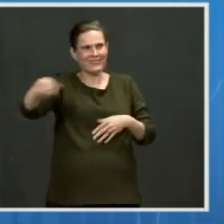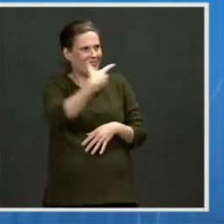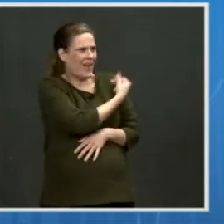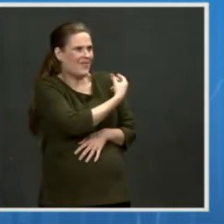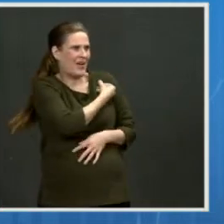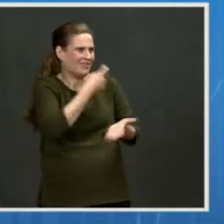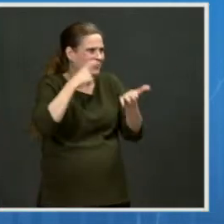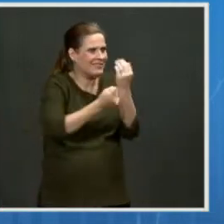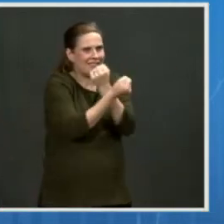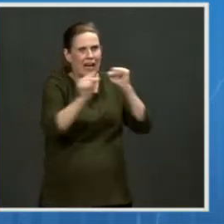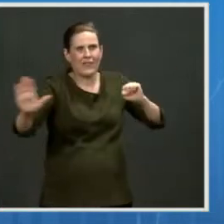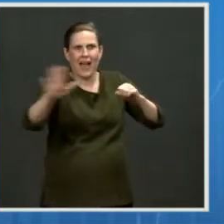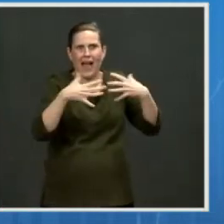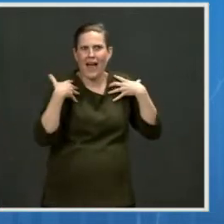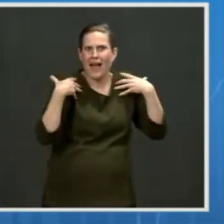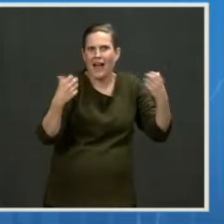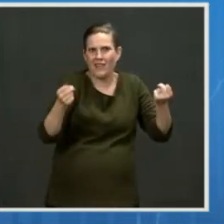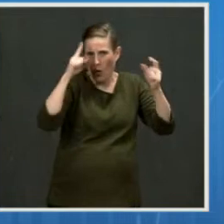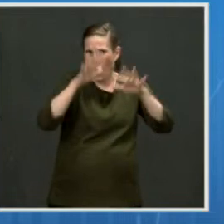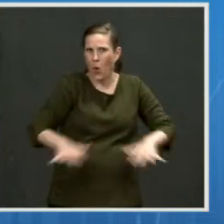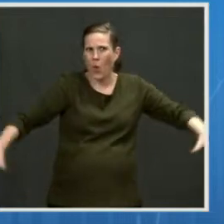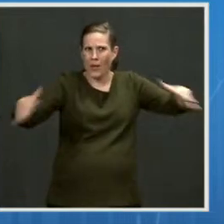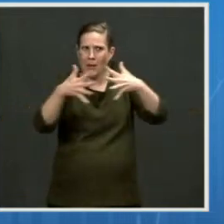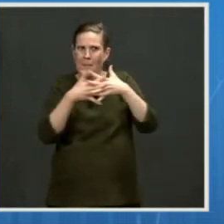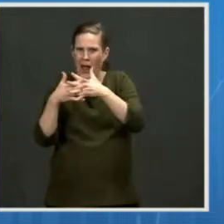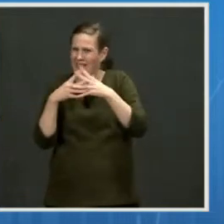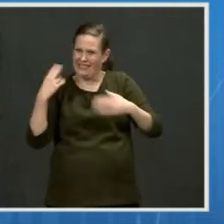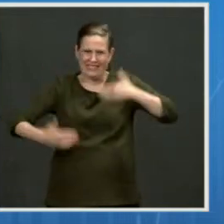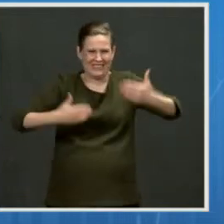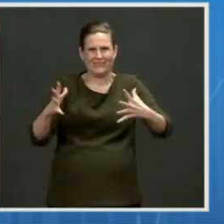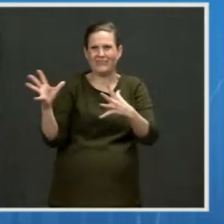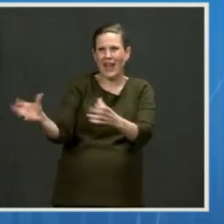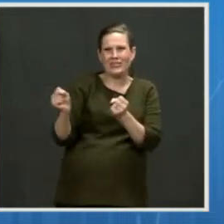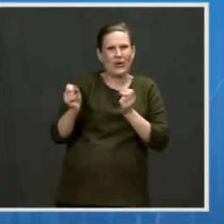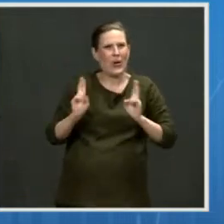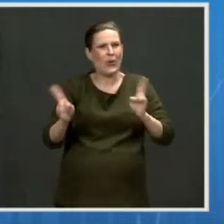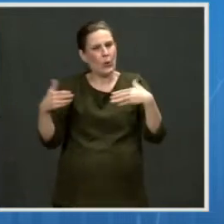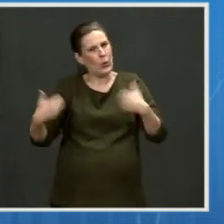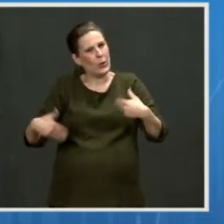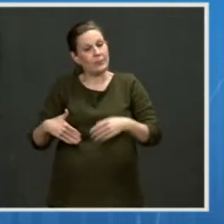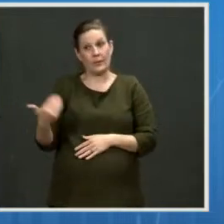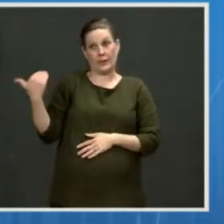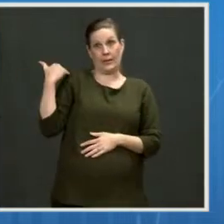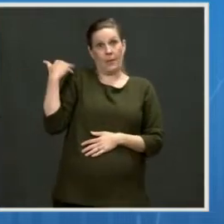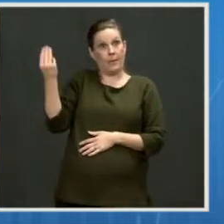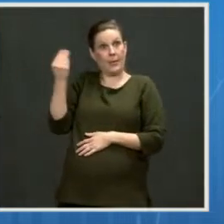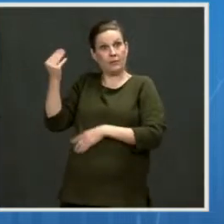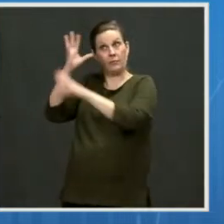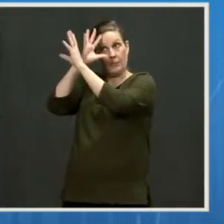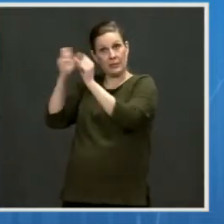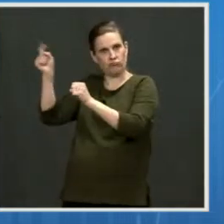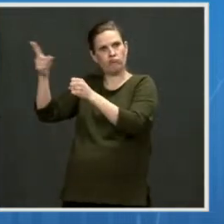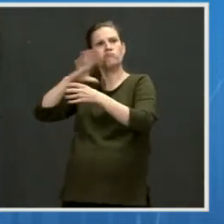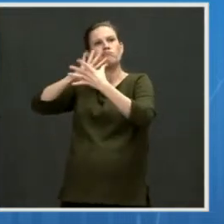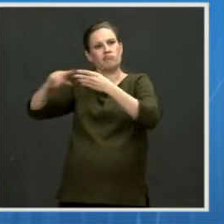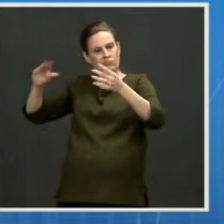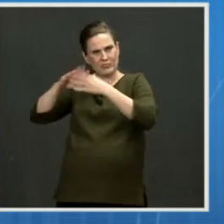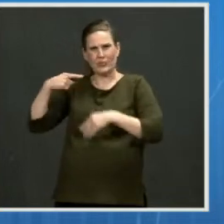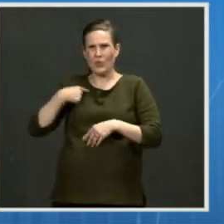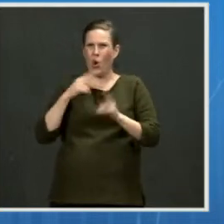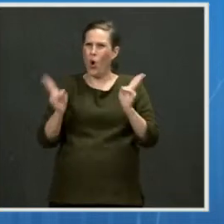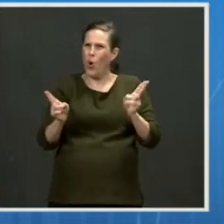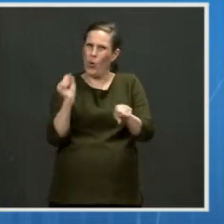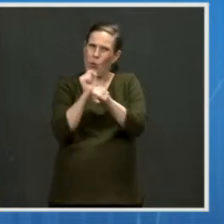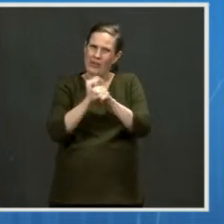as possible. As the President mentioned on Monday afternoon, we are working quickly to expand our federal retail pharmacy program from